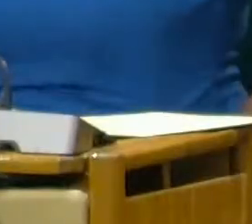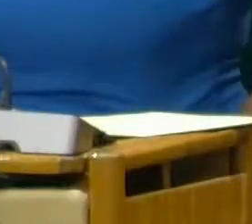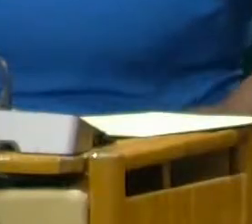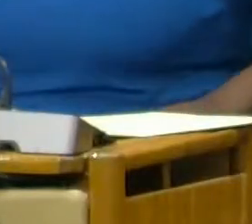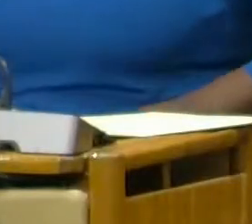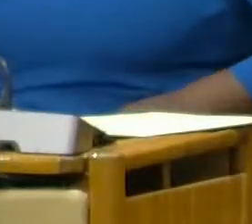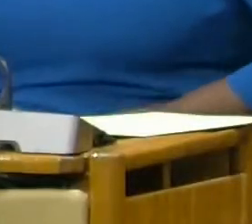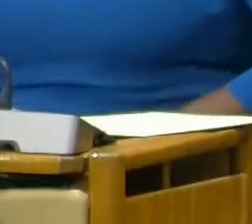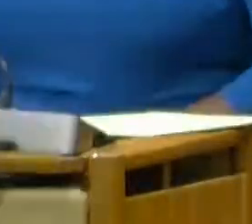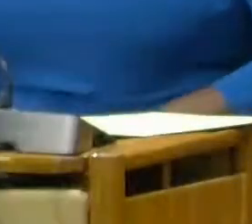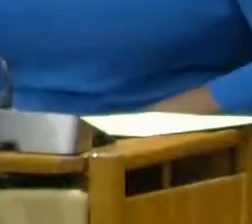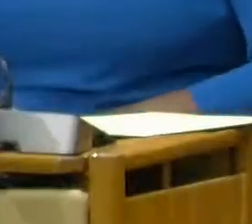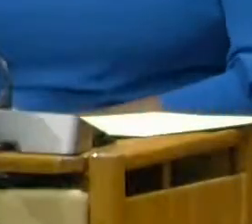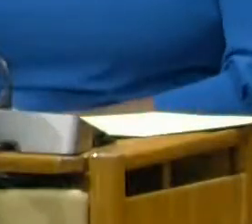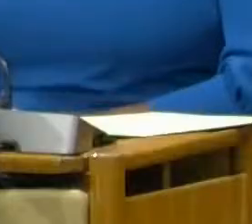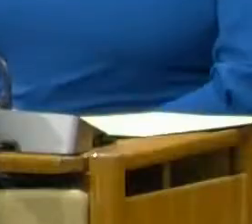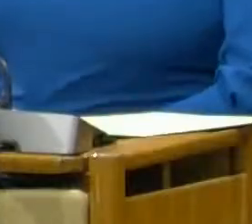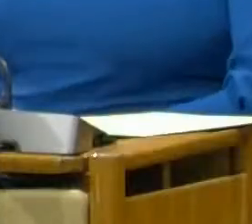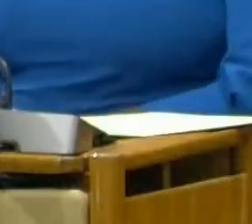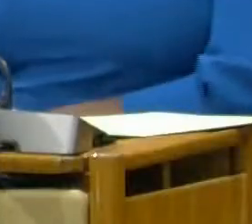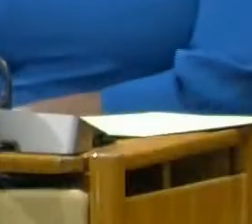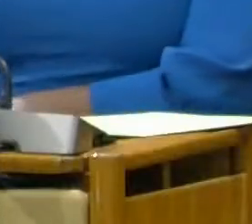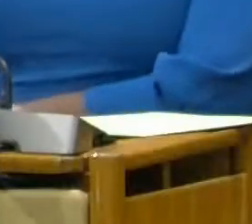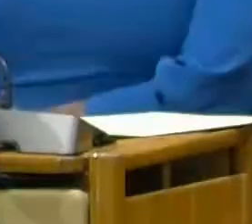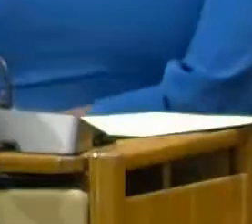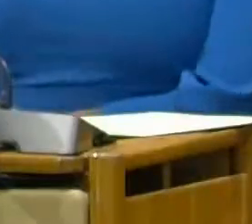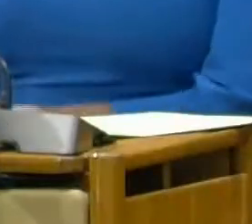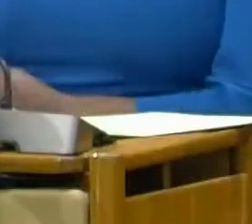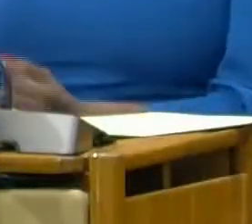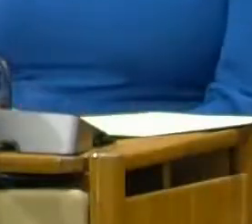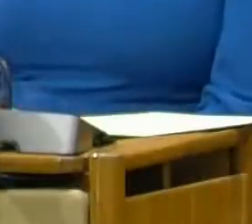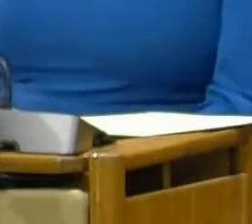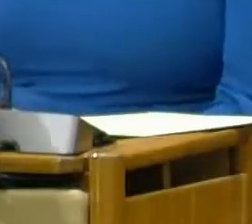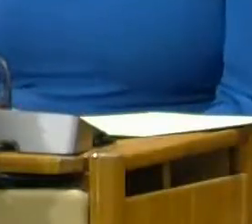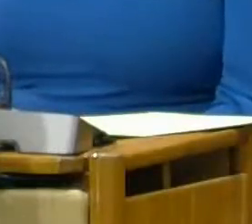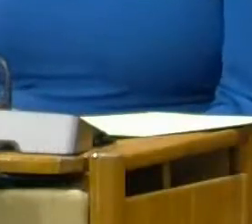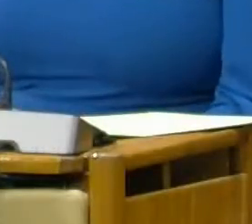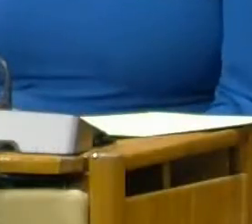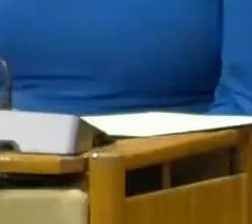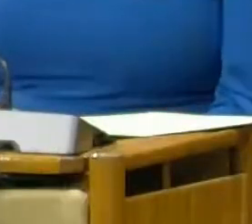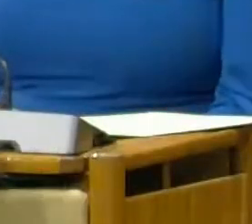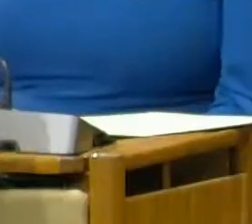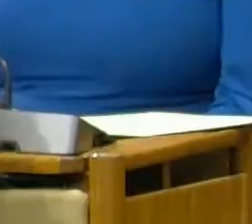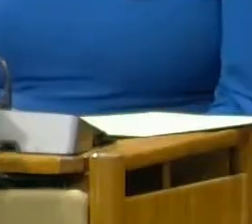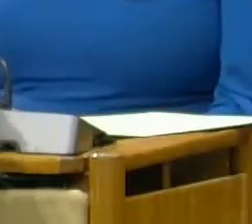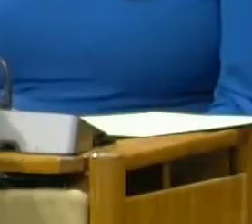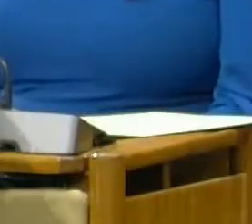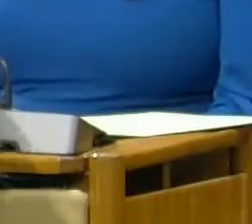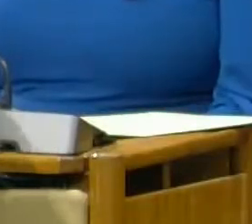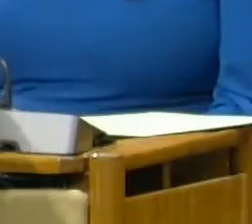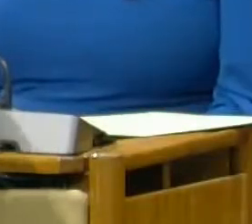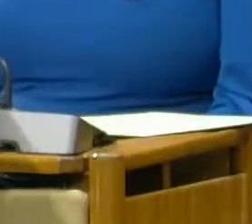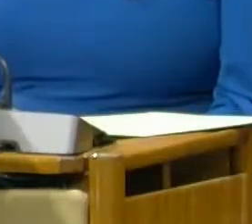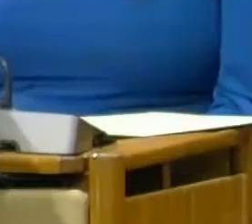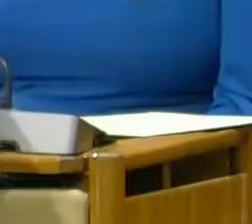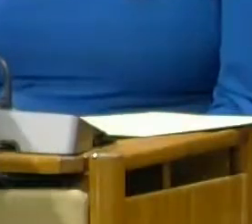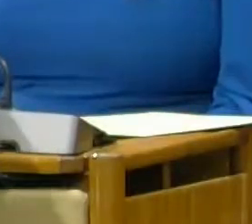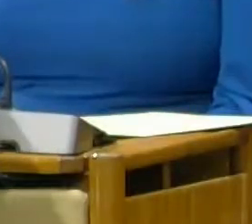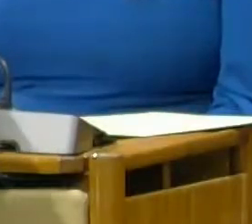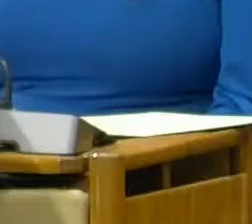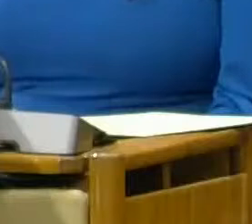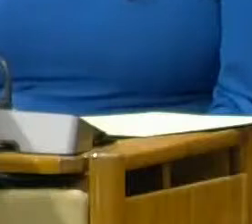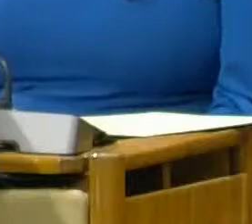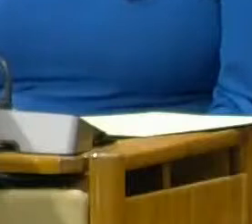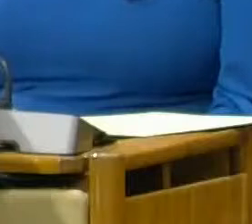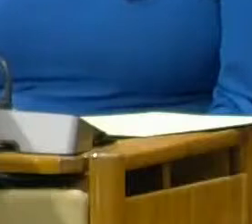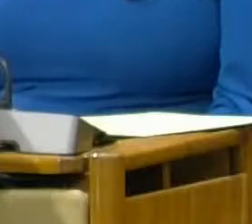curriculum, these are some bright youngsters we have coming into the force. Some with degrees, we have Teachers College, University, UTech, but we have the head boys